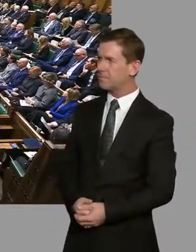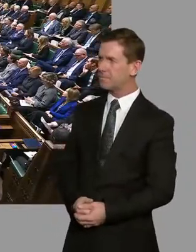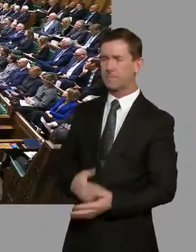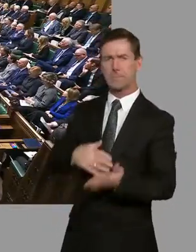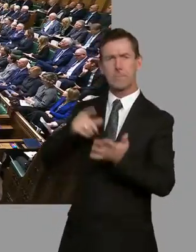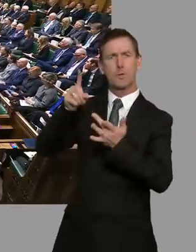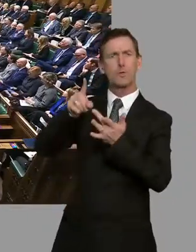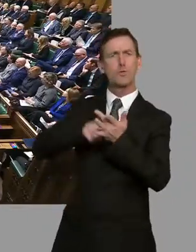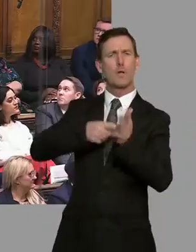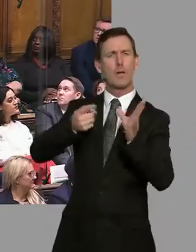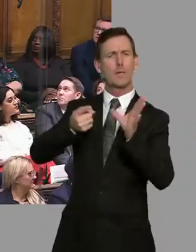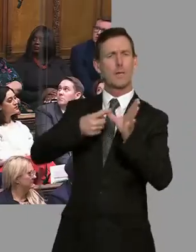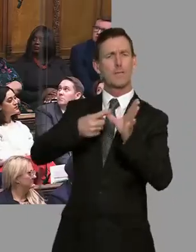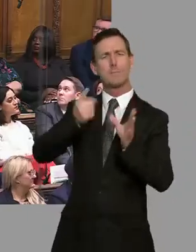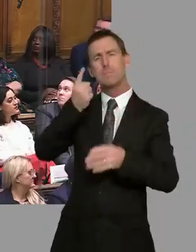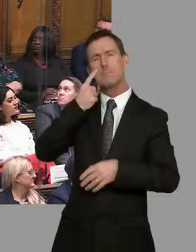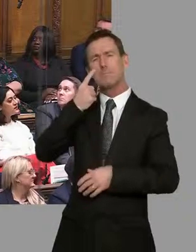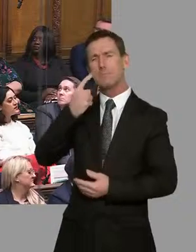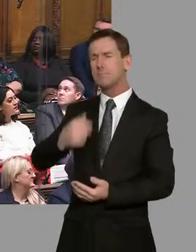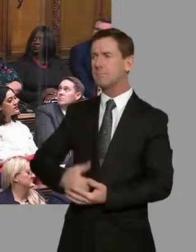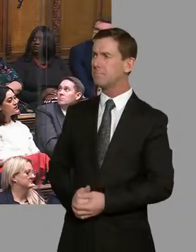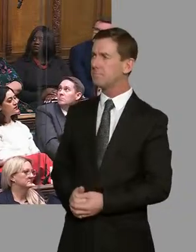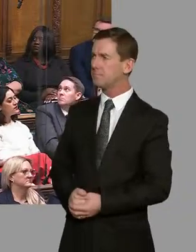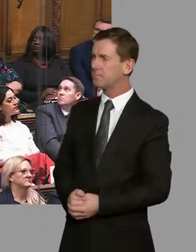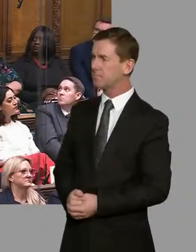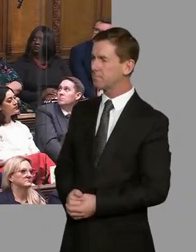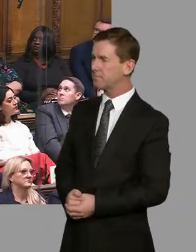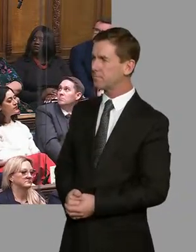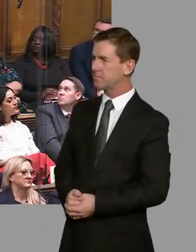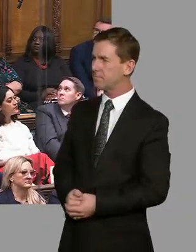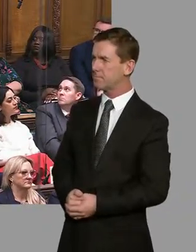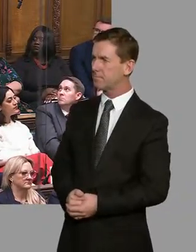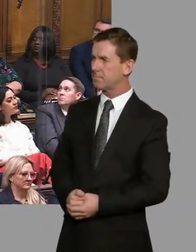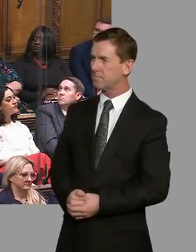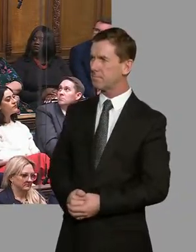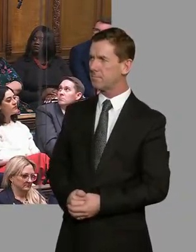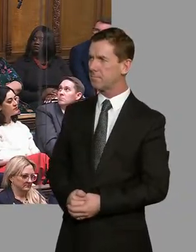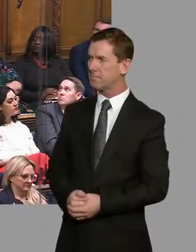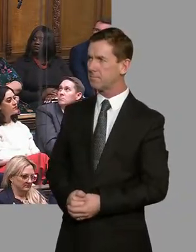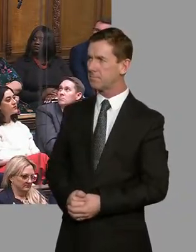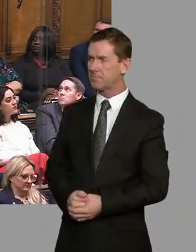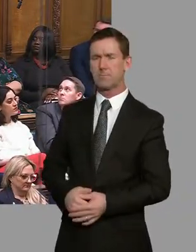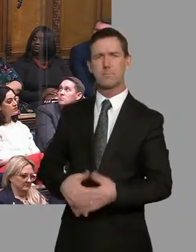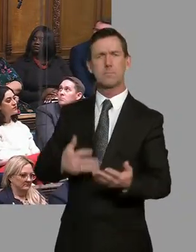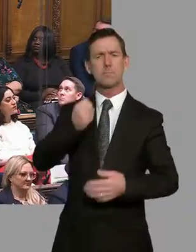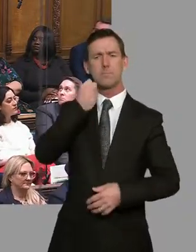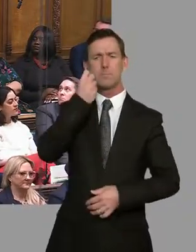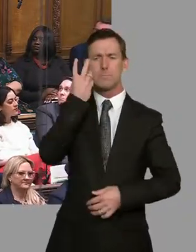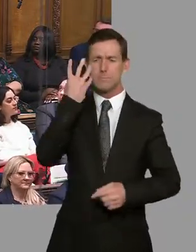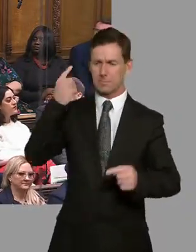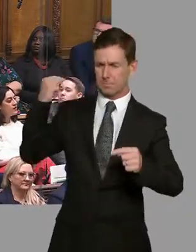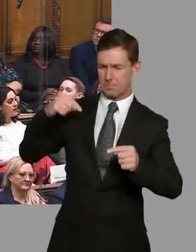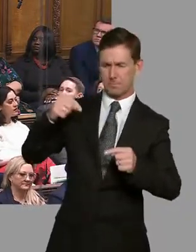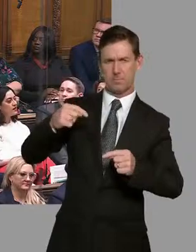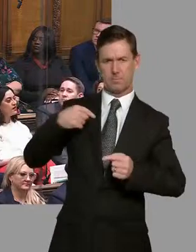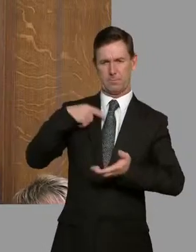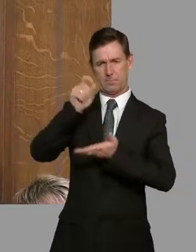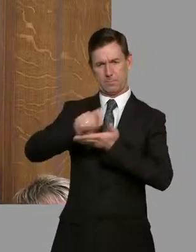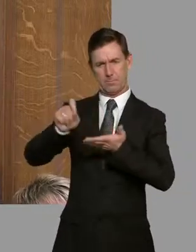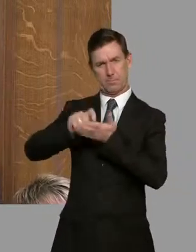The last couple of days, I wrote to the England and Wales Cricket Board regarding the upcoming game in the Championship